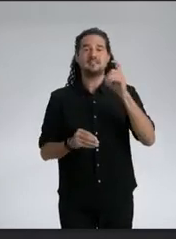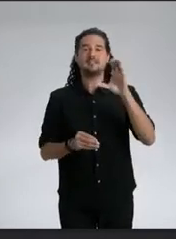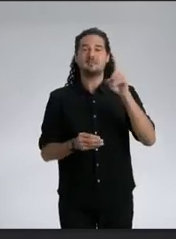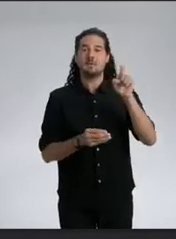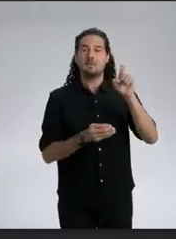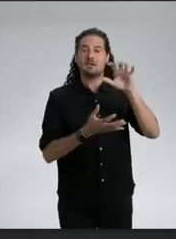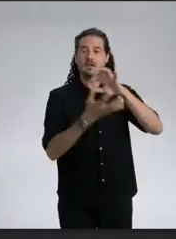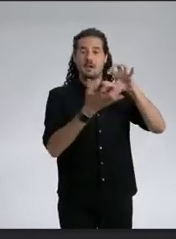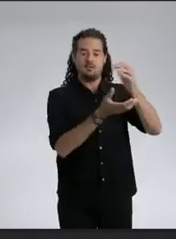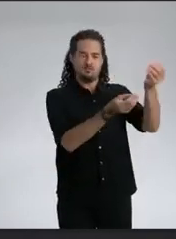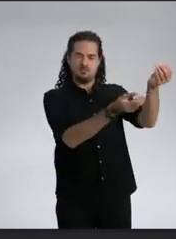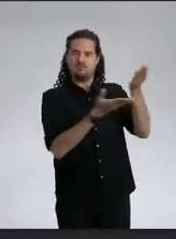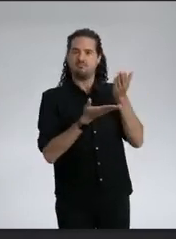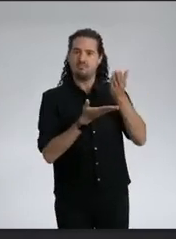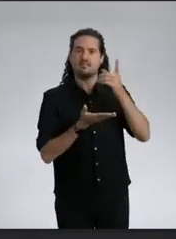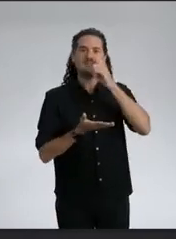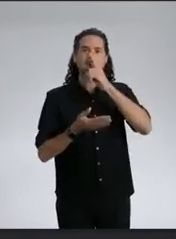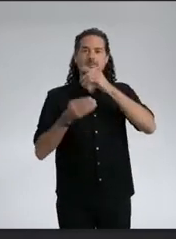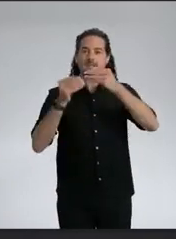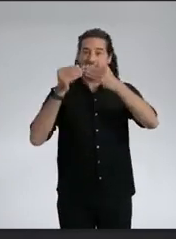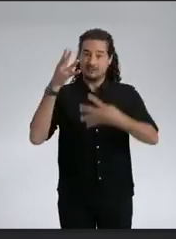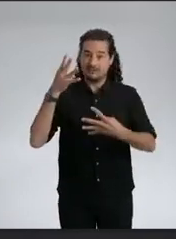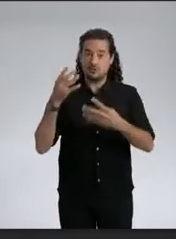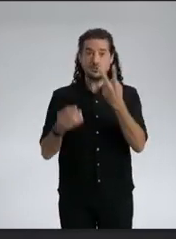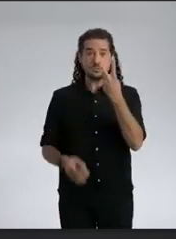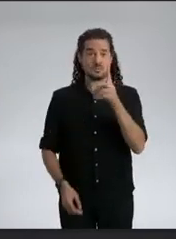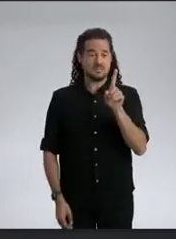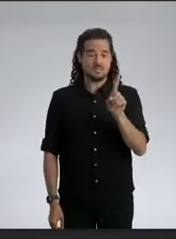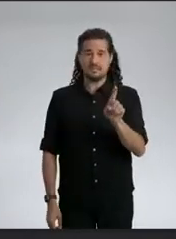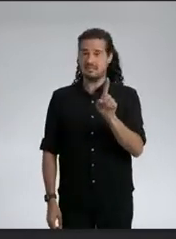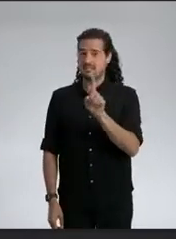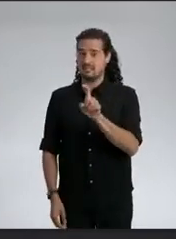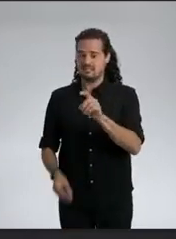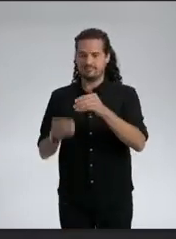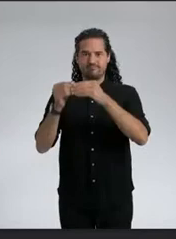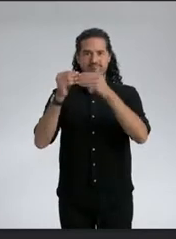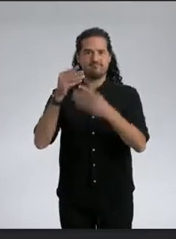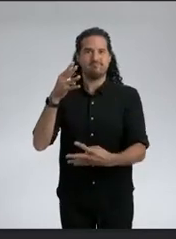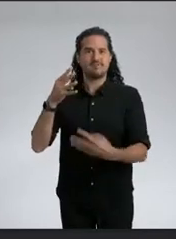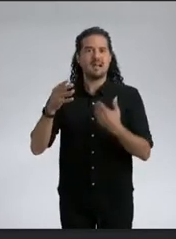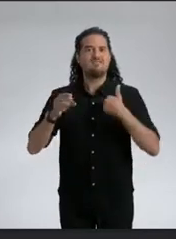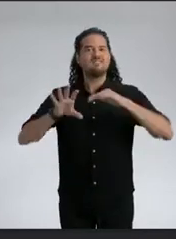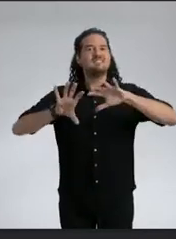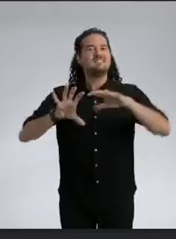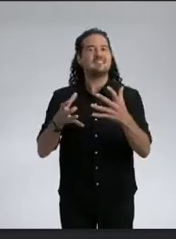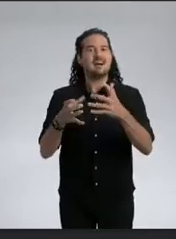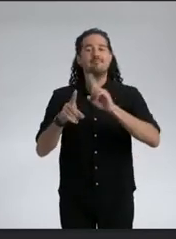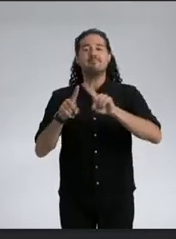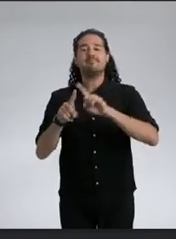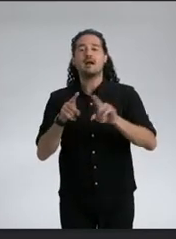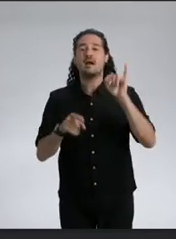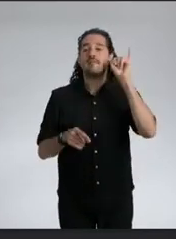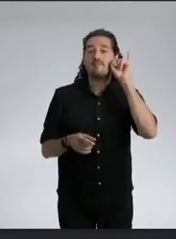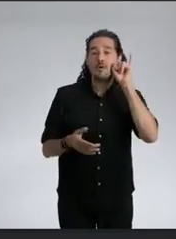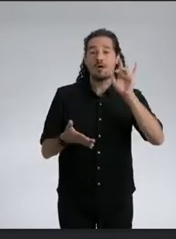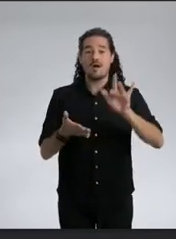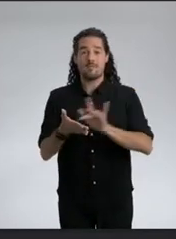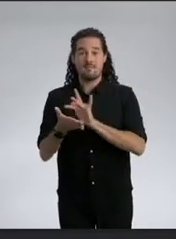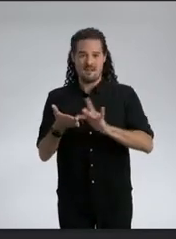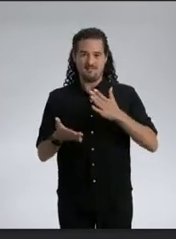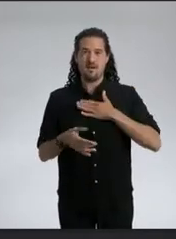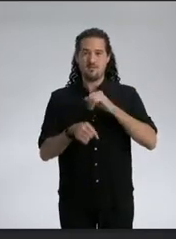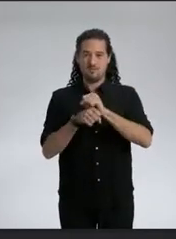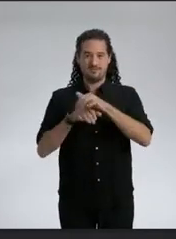use. With just 2 clicks, I get a curated set of iPhones and iPads for my workflow. Now that's pretty